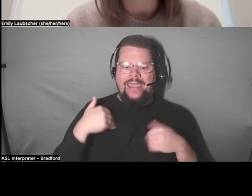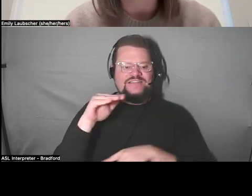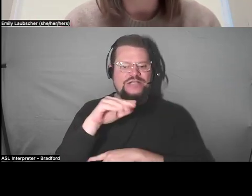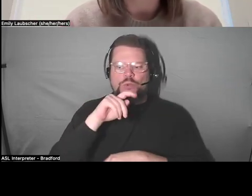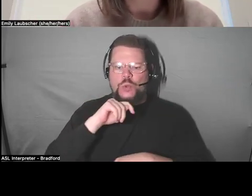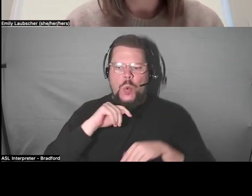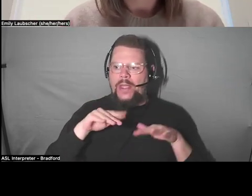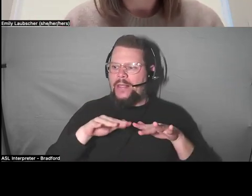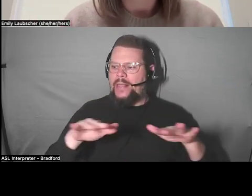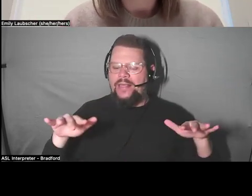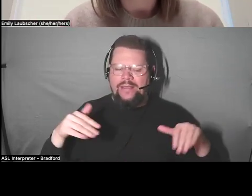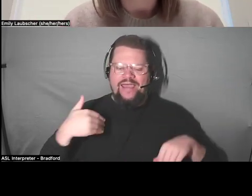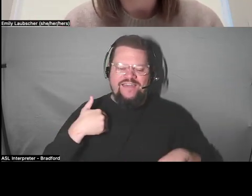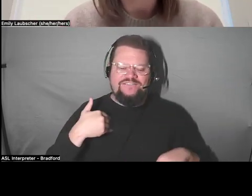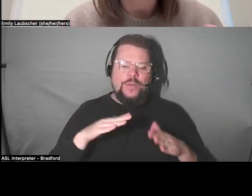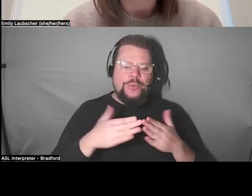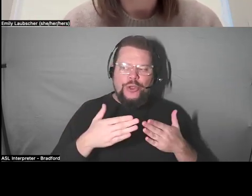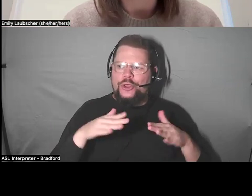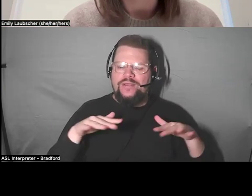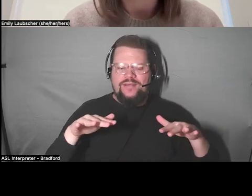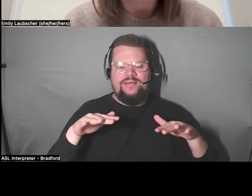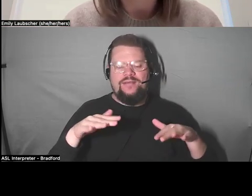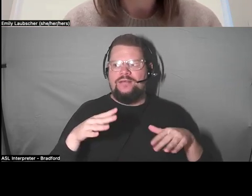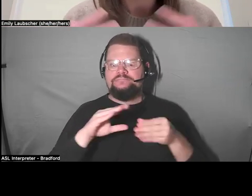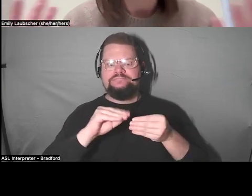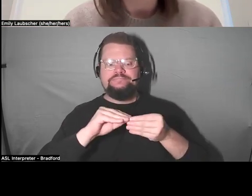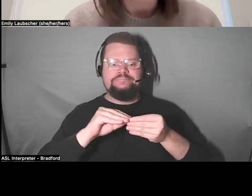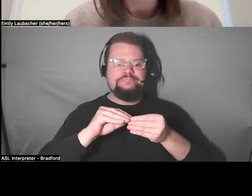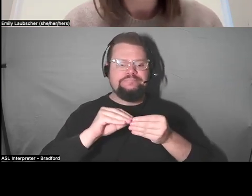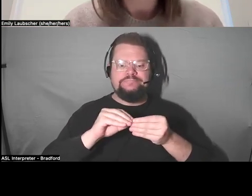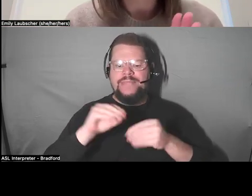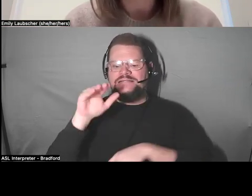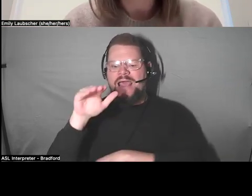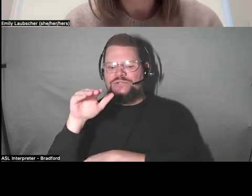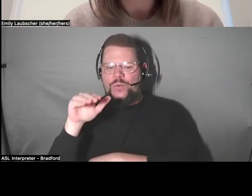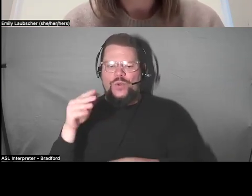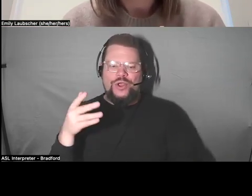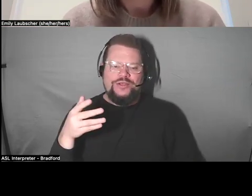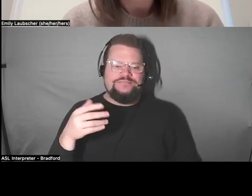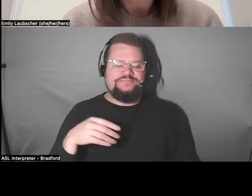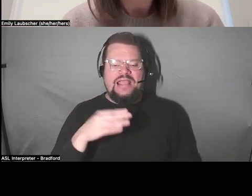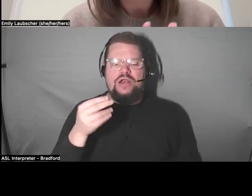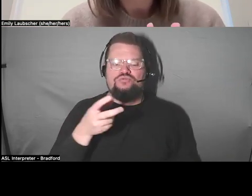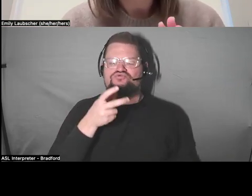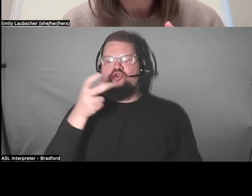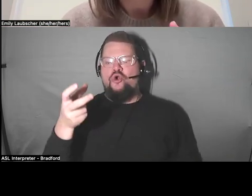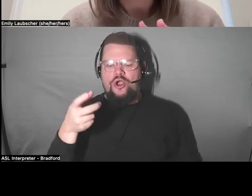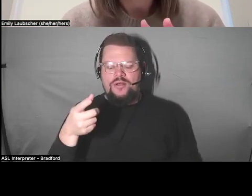books around, and there was a lot of talk about dinos and a lot of roaring sounds.